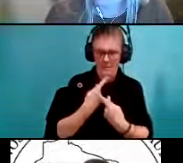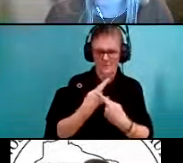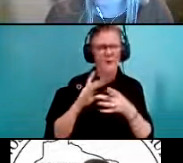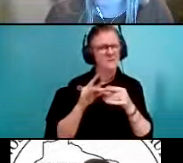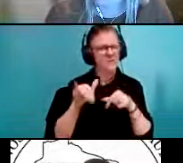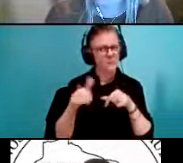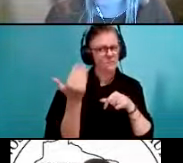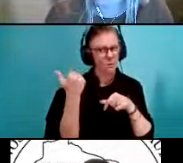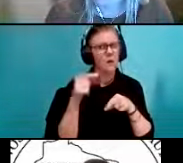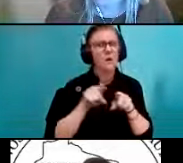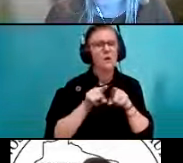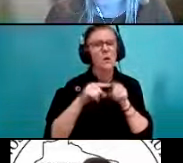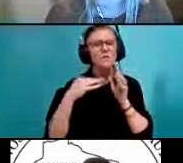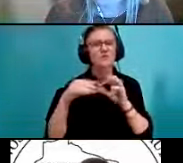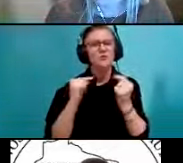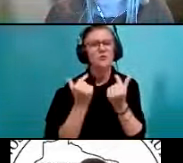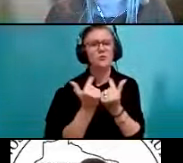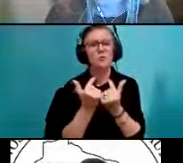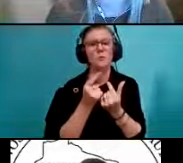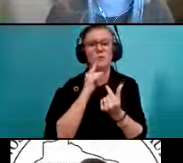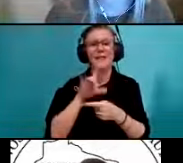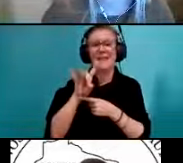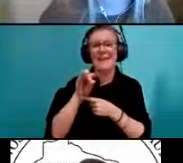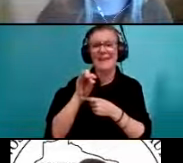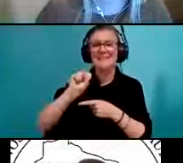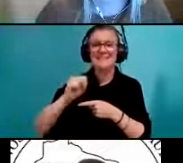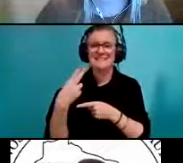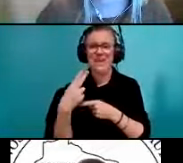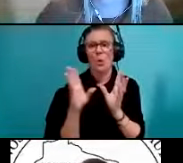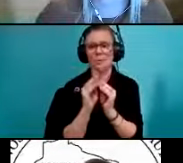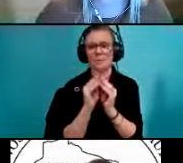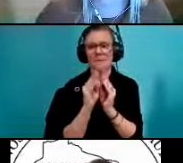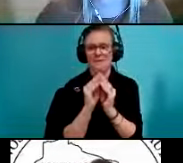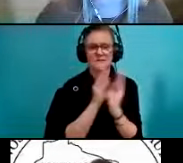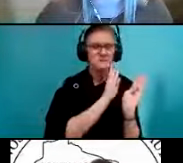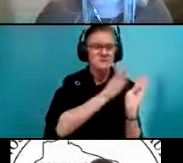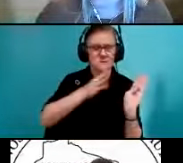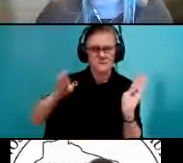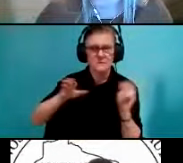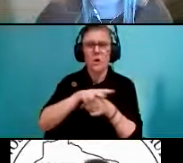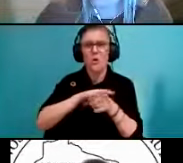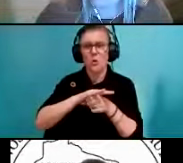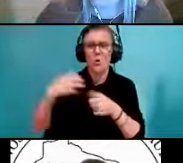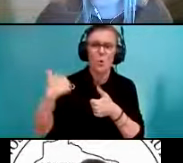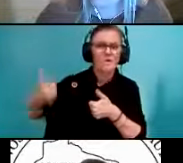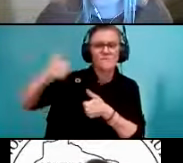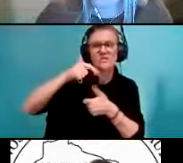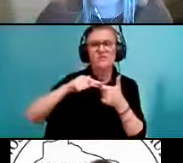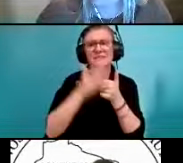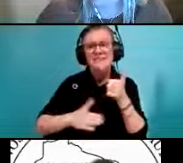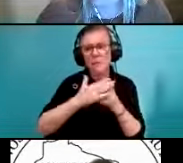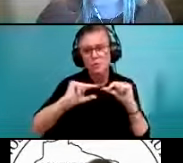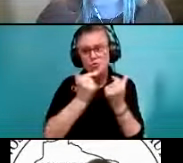earlier. And the study team has completed more than 80 stakeholder meetings with local officials, neighborhood